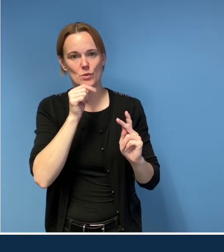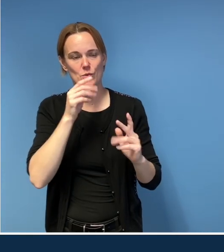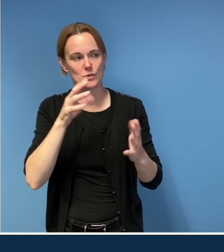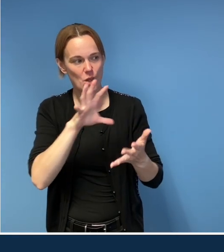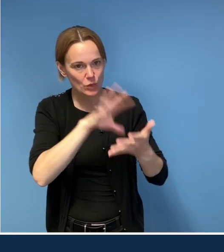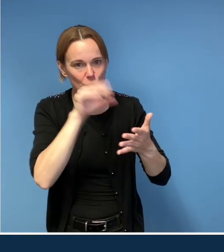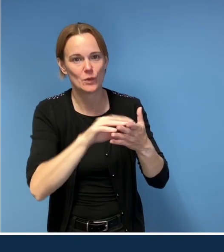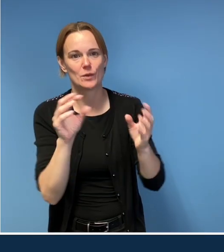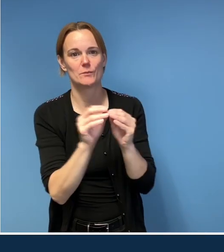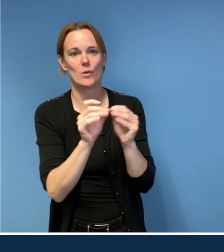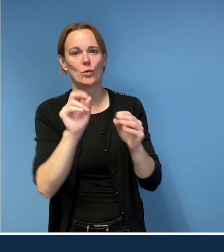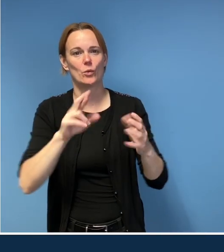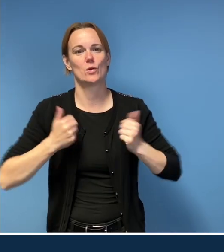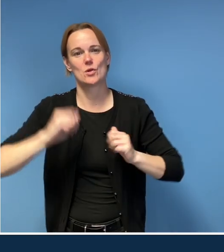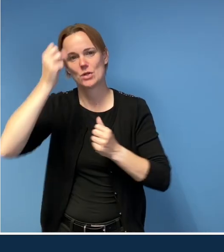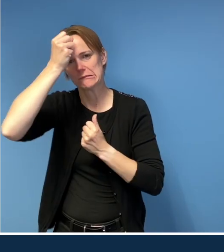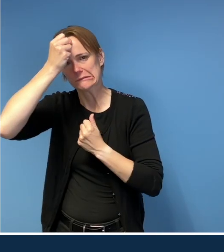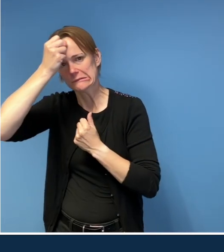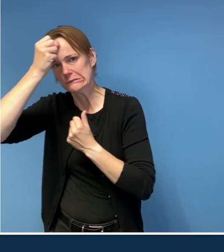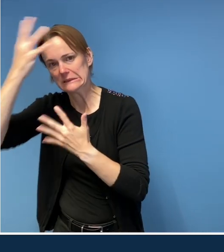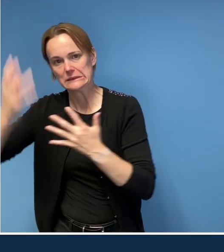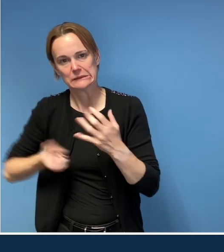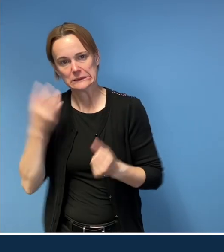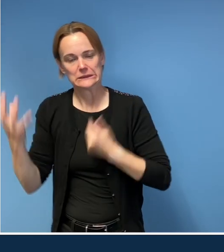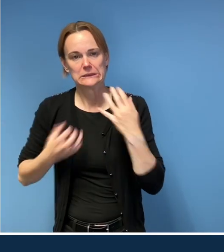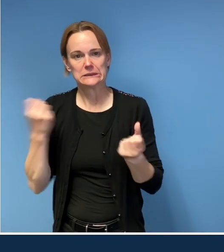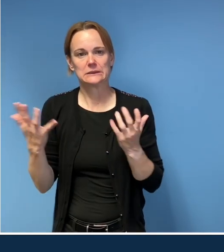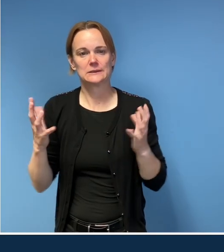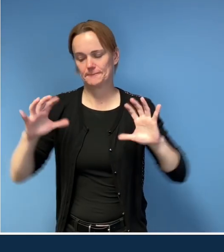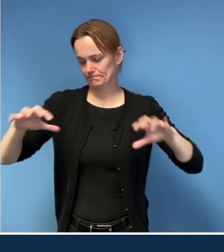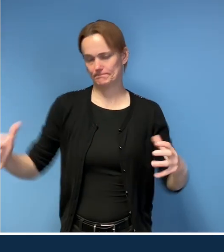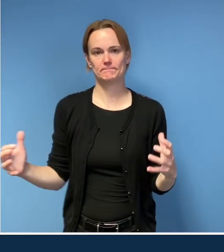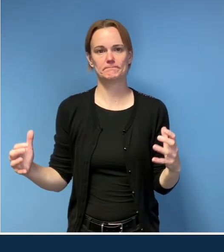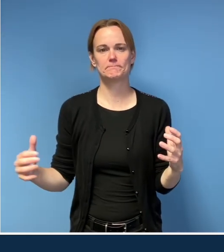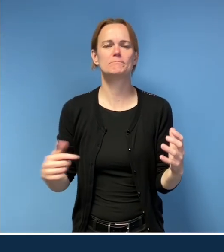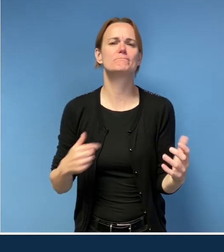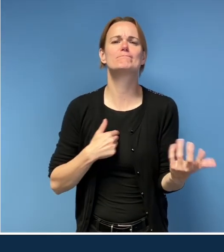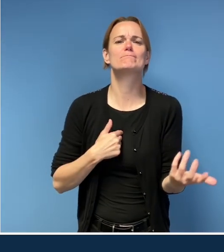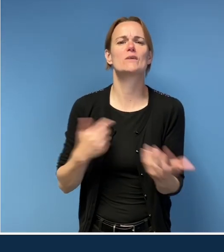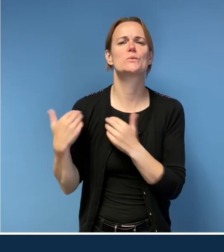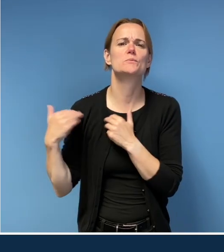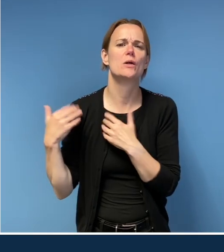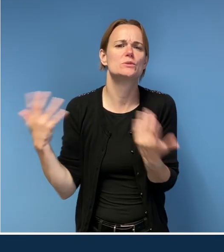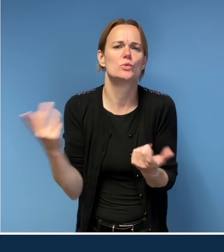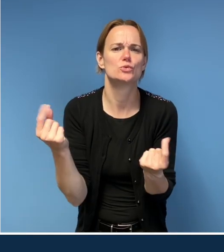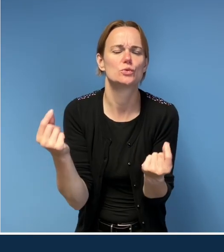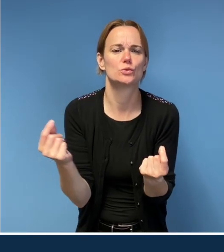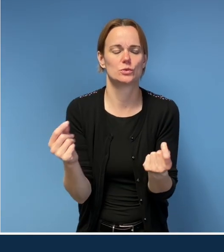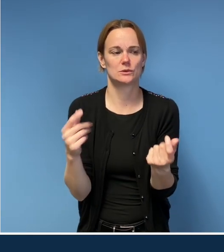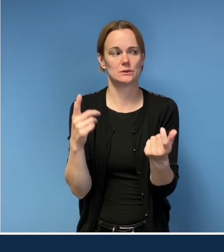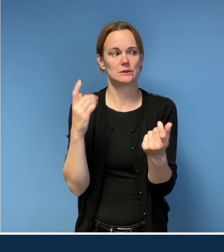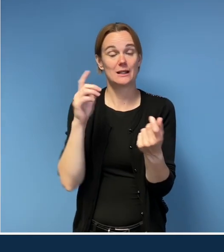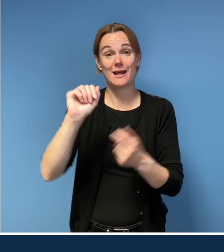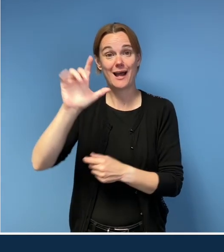what responsibilities do they carry now that they know this truth, or what does respectful allyship, what should that look like